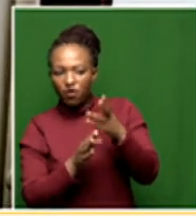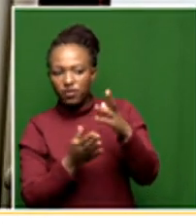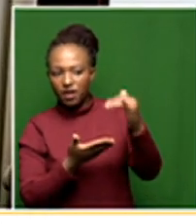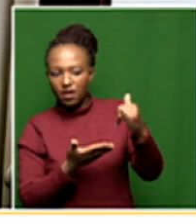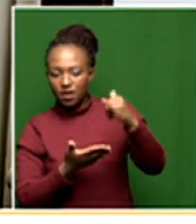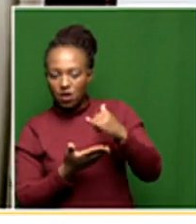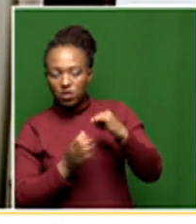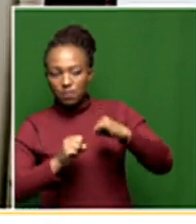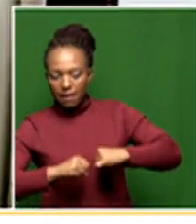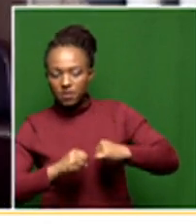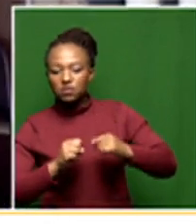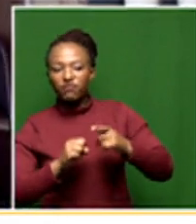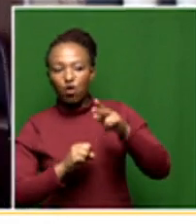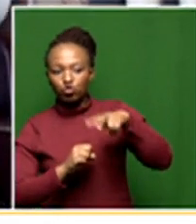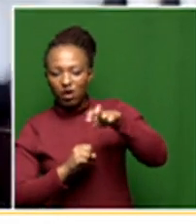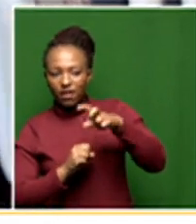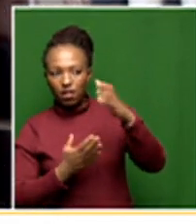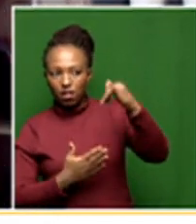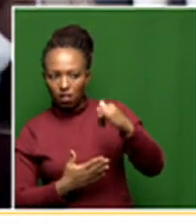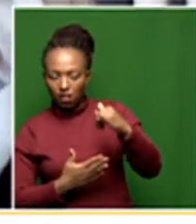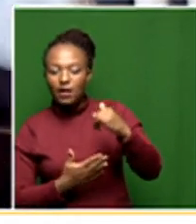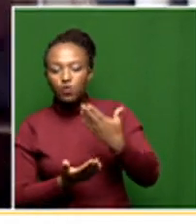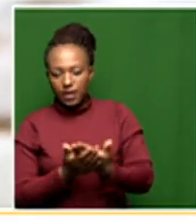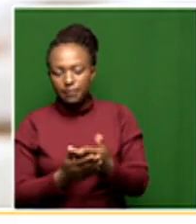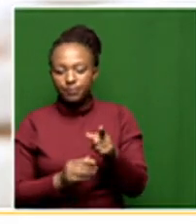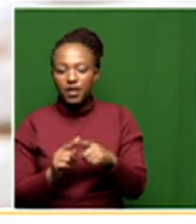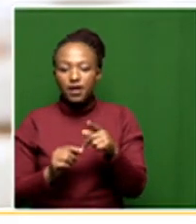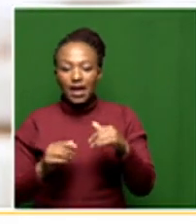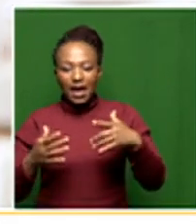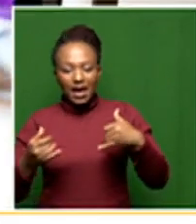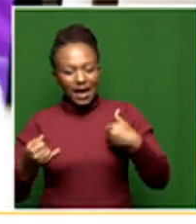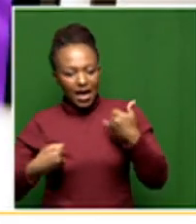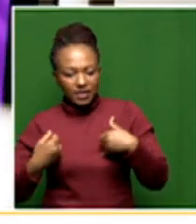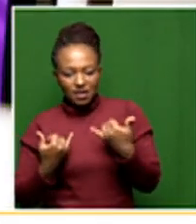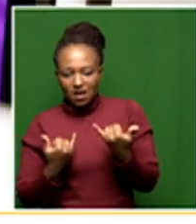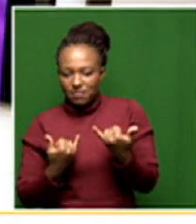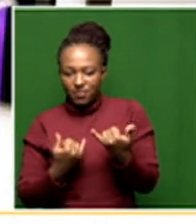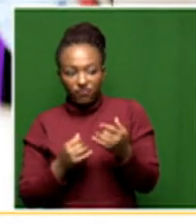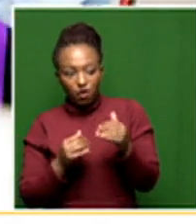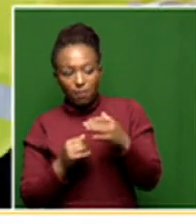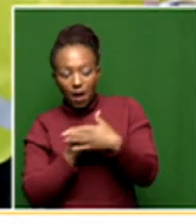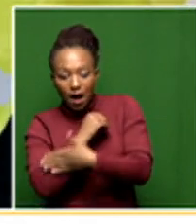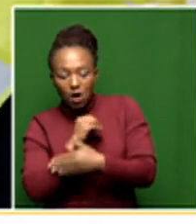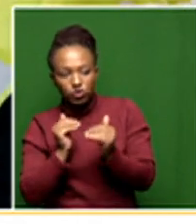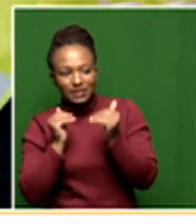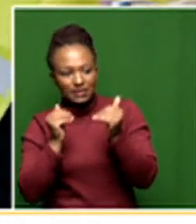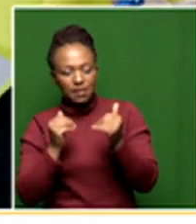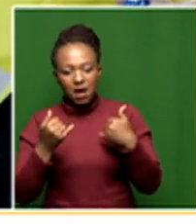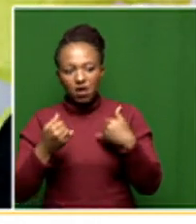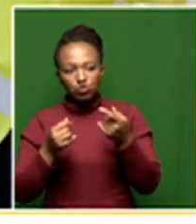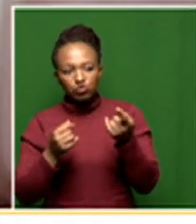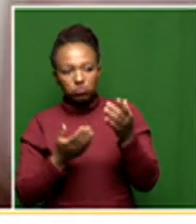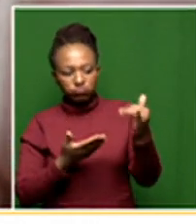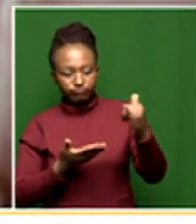that permissions in place to travel. So essentially, leisure travel is prohibited from high-risk countries. And